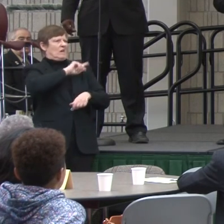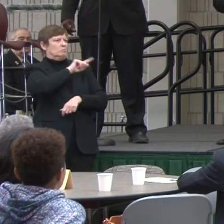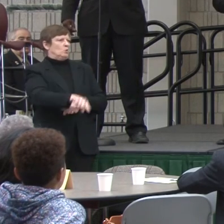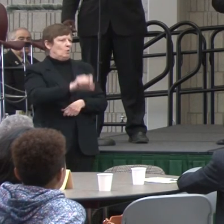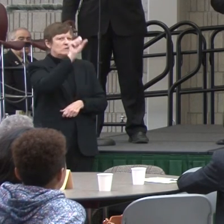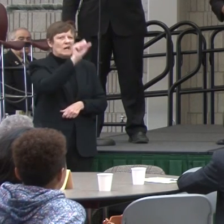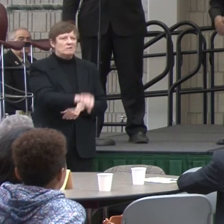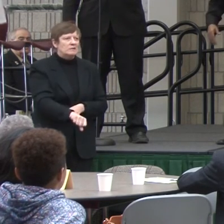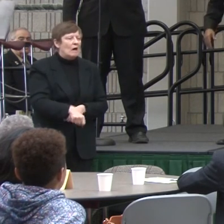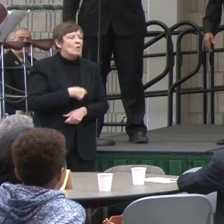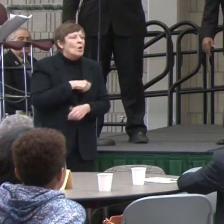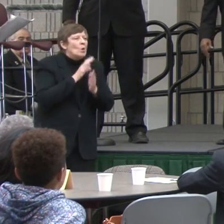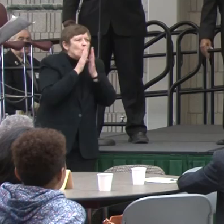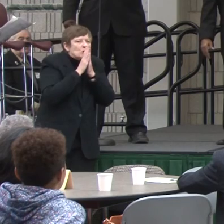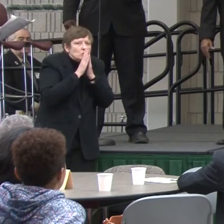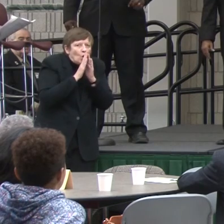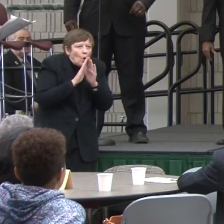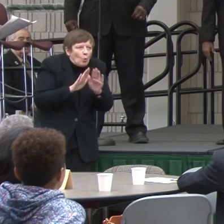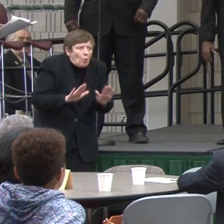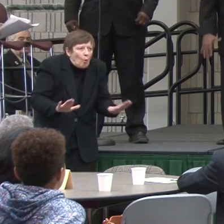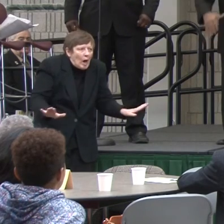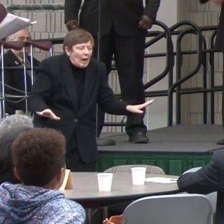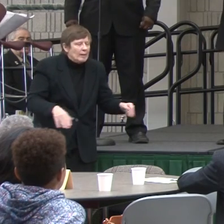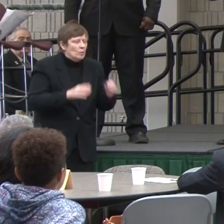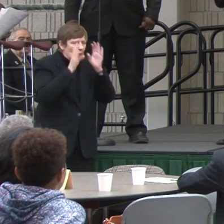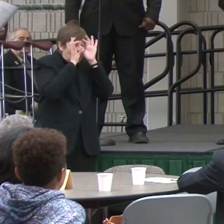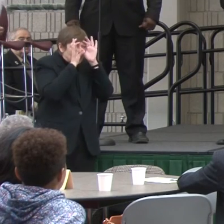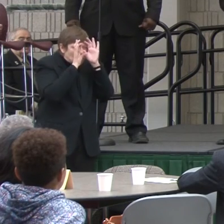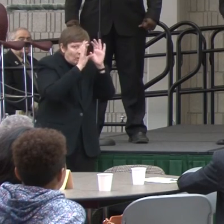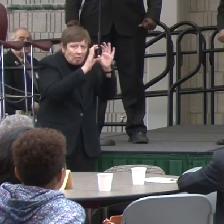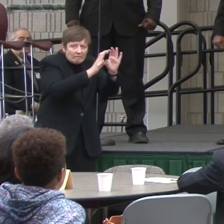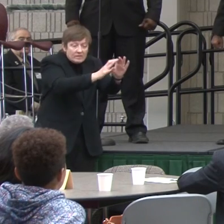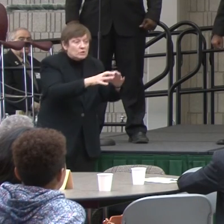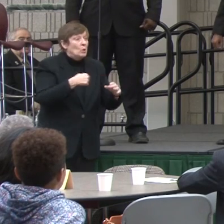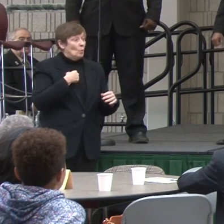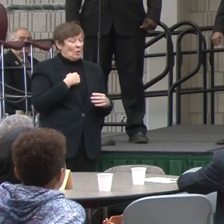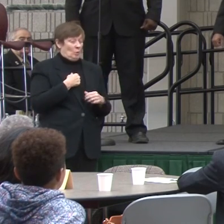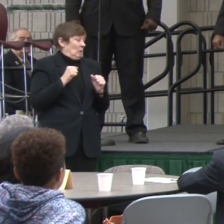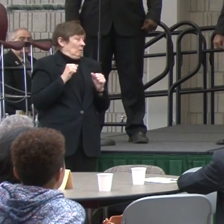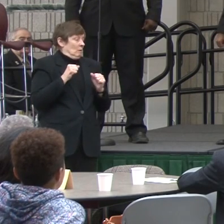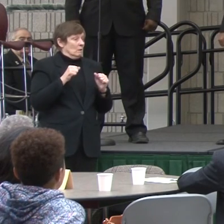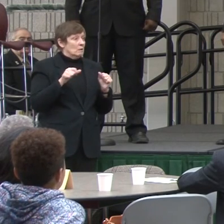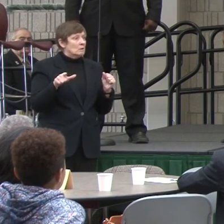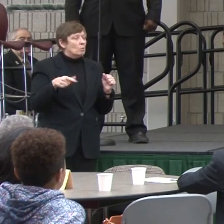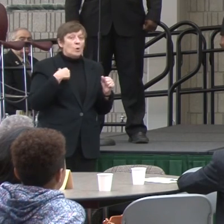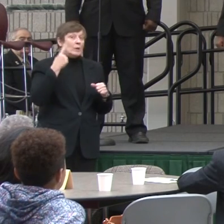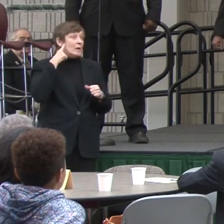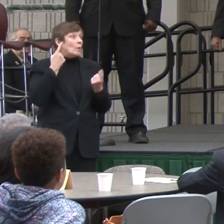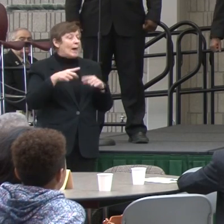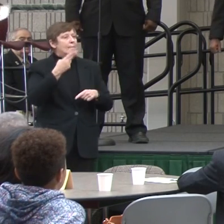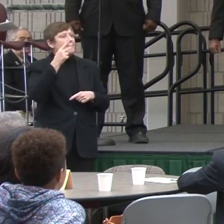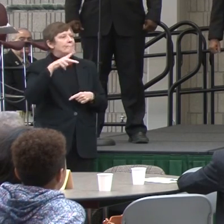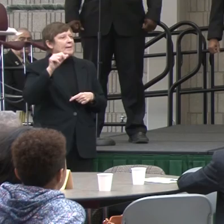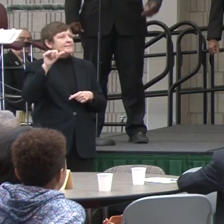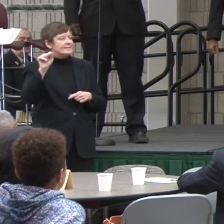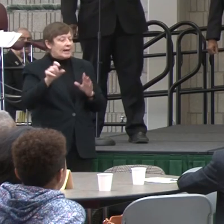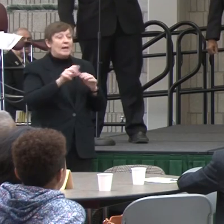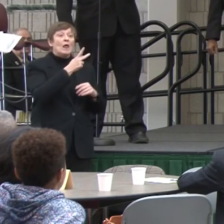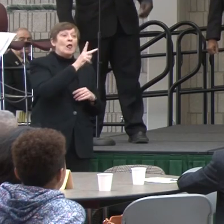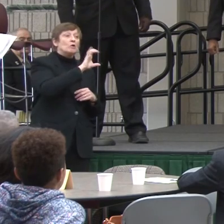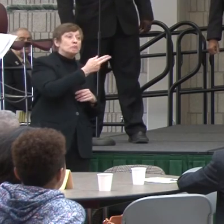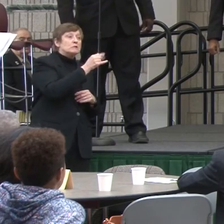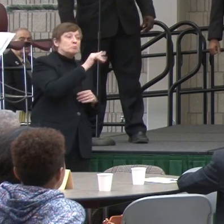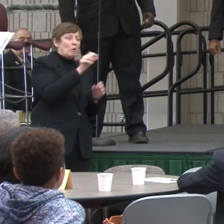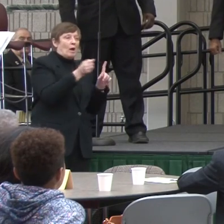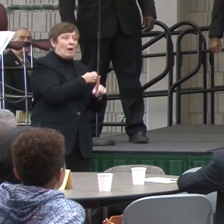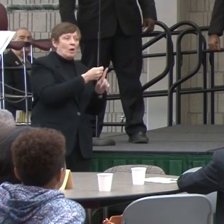so quiet. We get tunnel vision. We'll even cringe. When we hear about what happened at Penn State, Chris Brown and Rihanna, R. Kelly